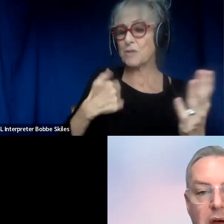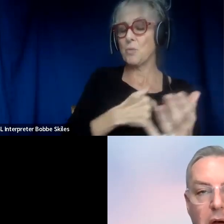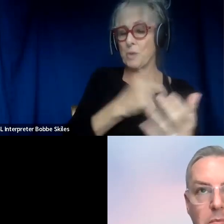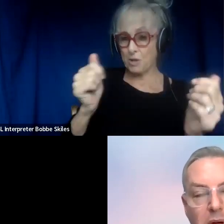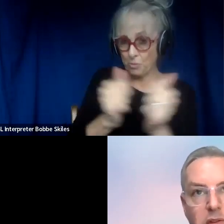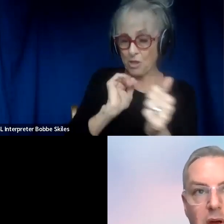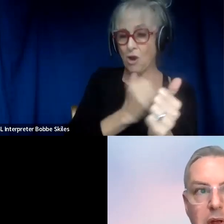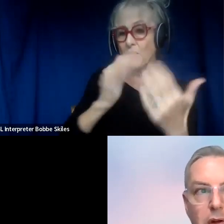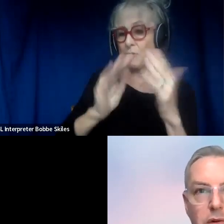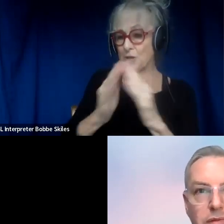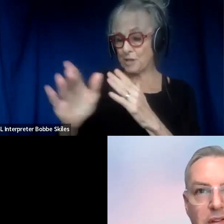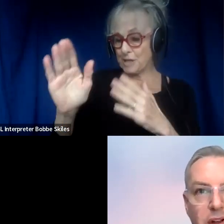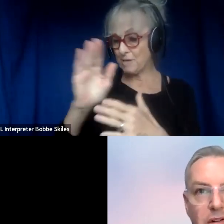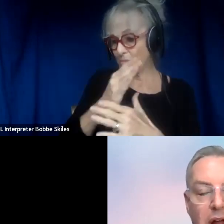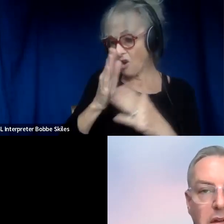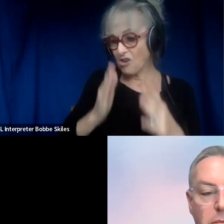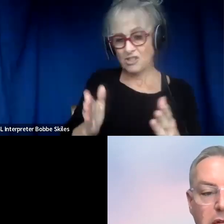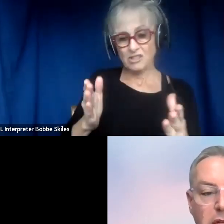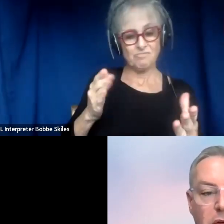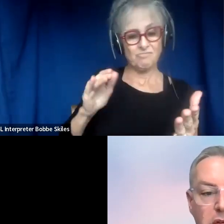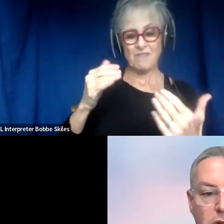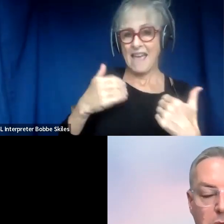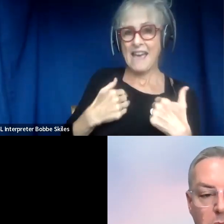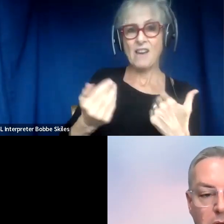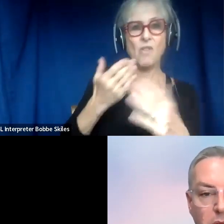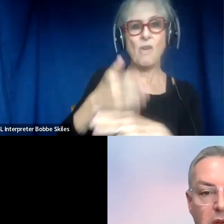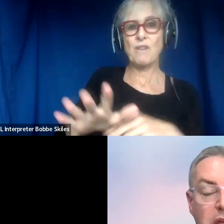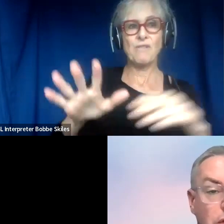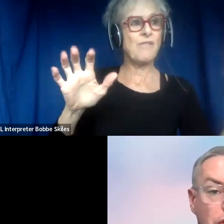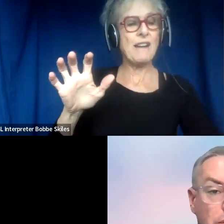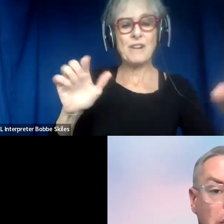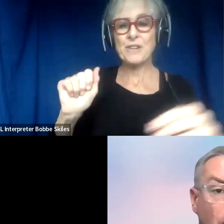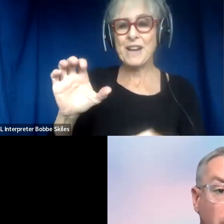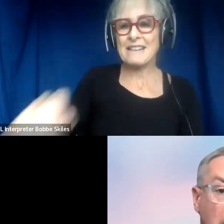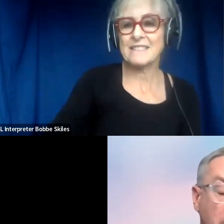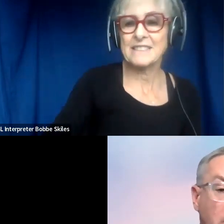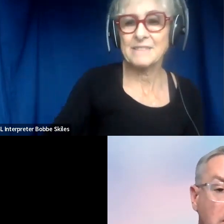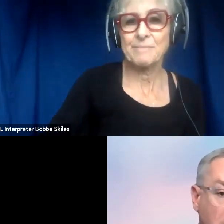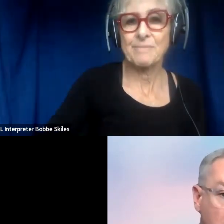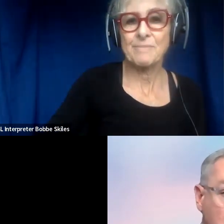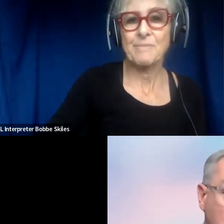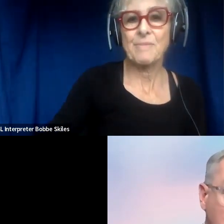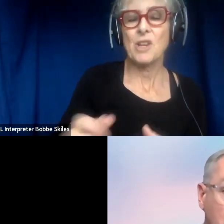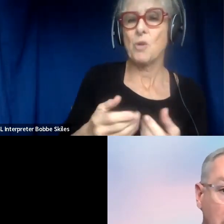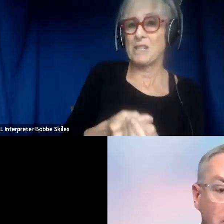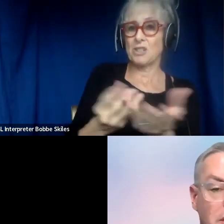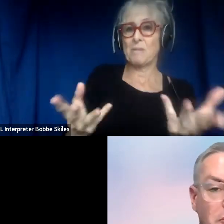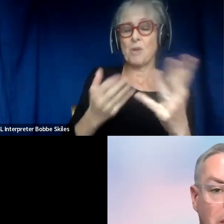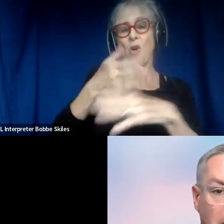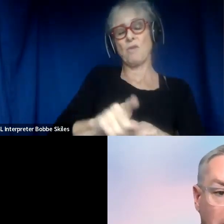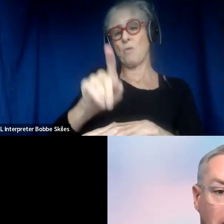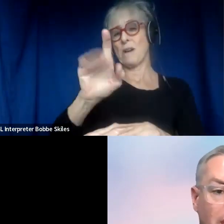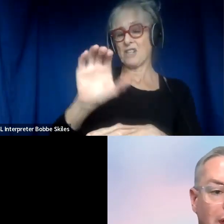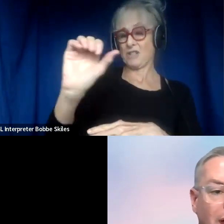partners, at the time we had over 500 active community organizations we were working with, distributed over 110 million pieces